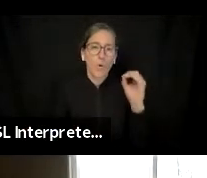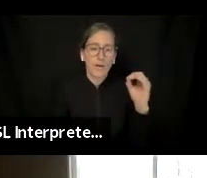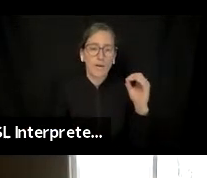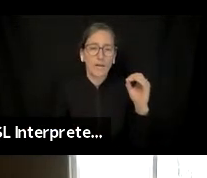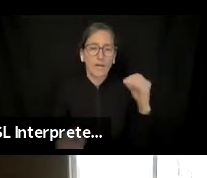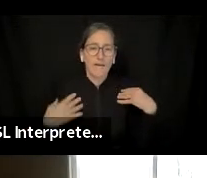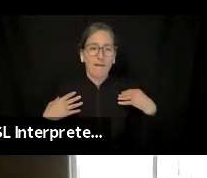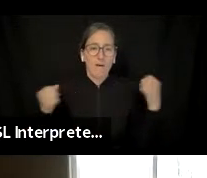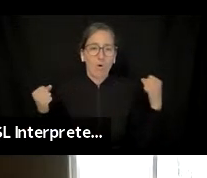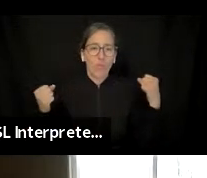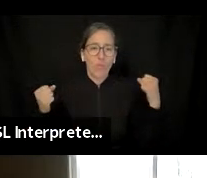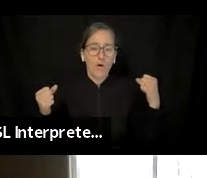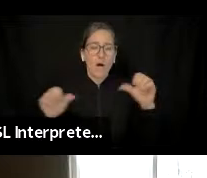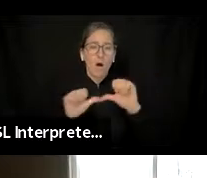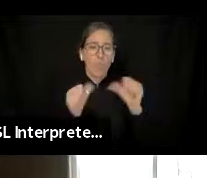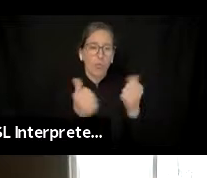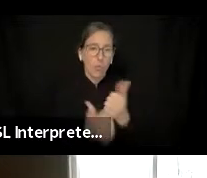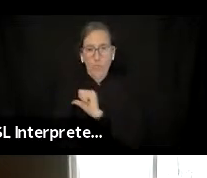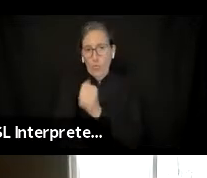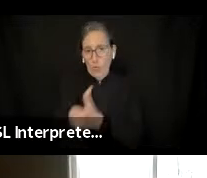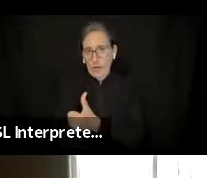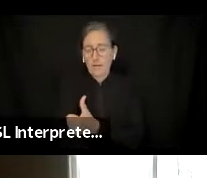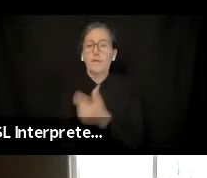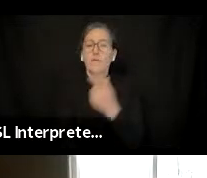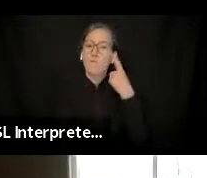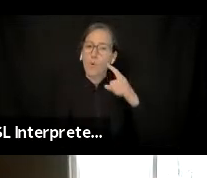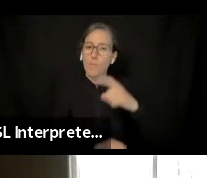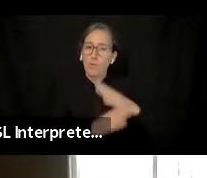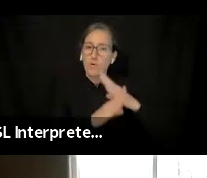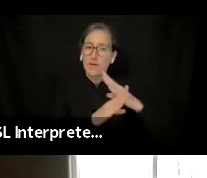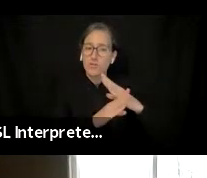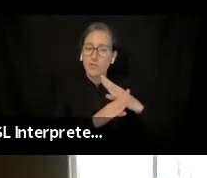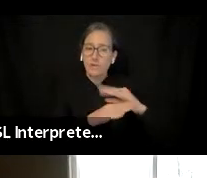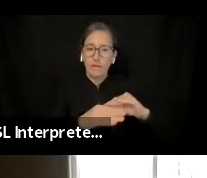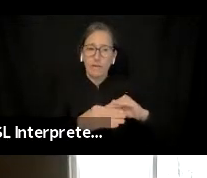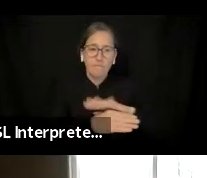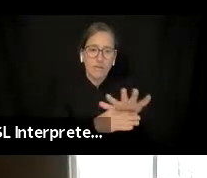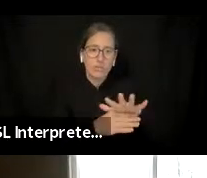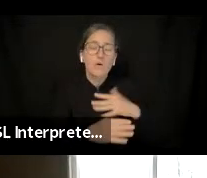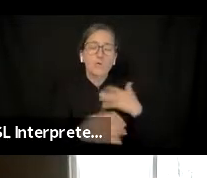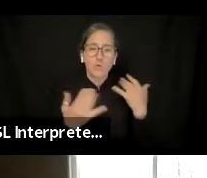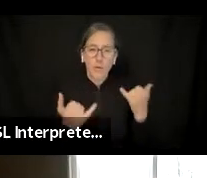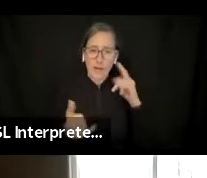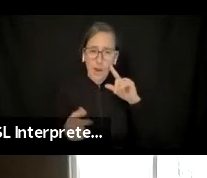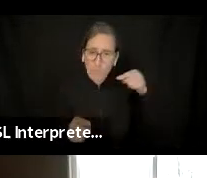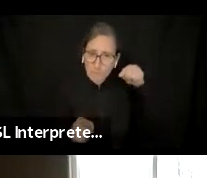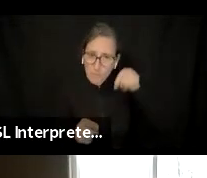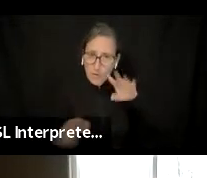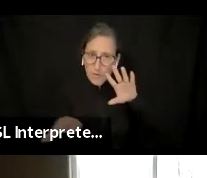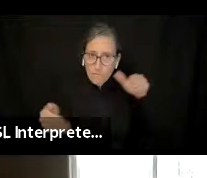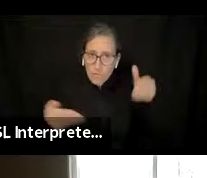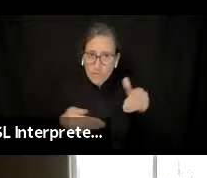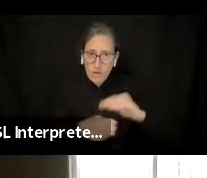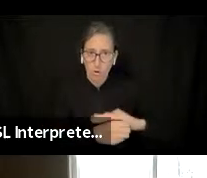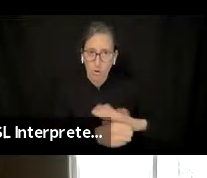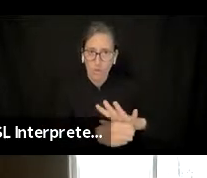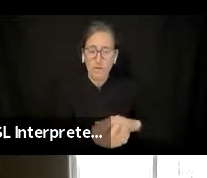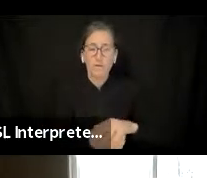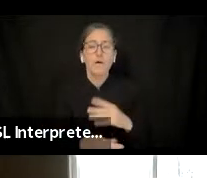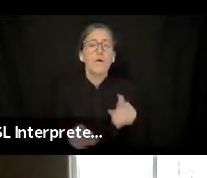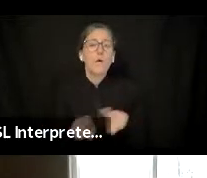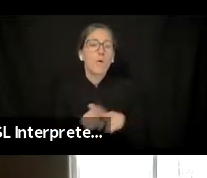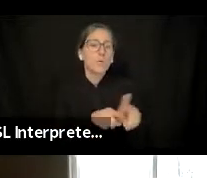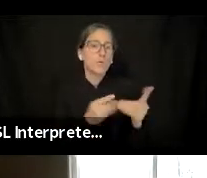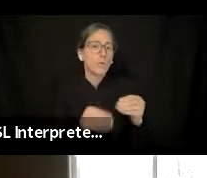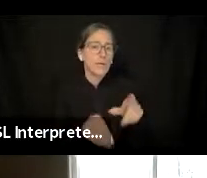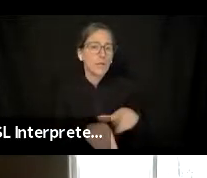Authority, doing infection prevention. So I'm specifically working in COVID right now. I've also done long-term care here in the city of Bend when I first